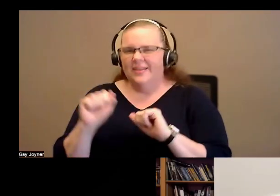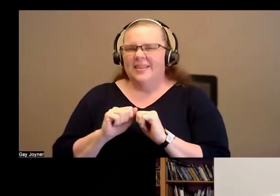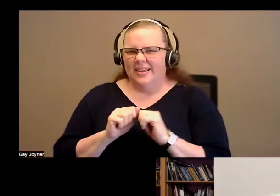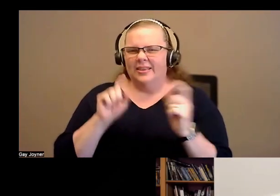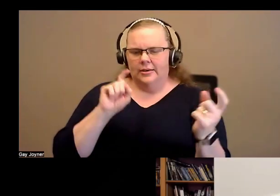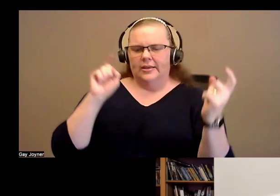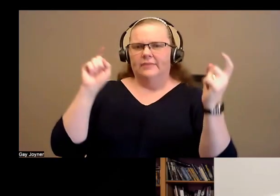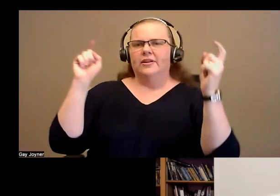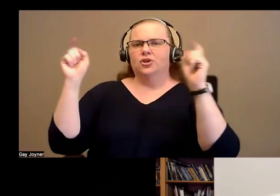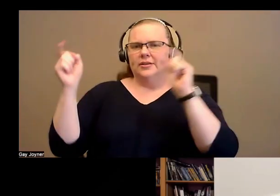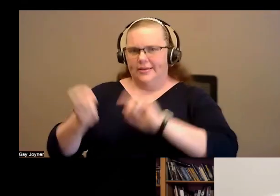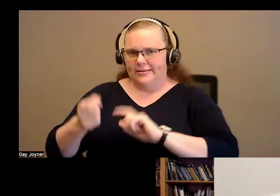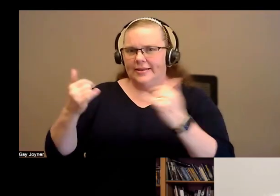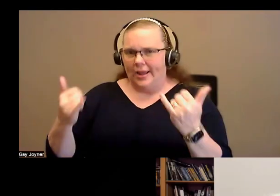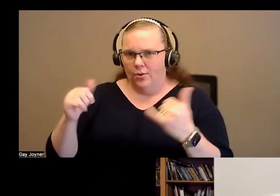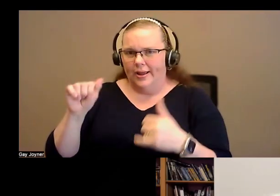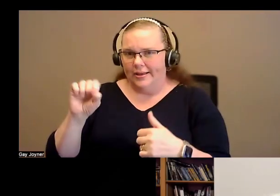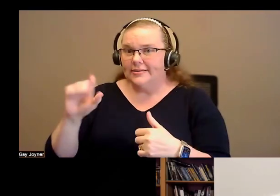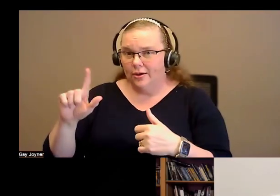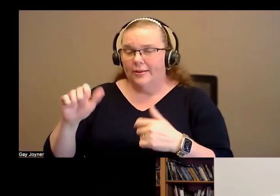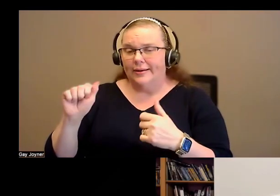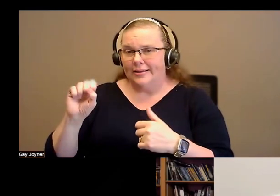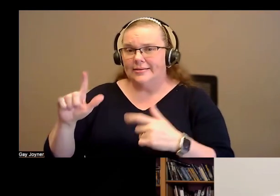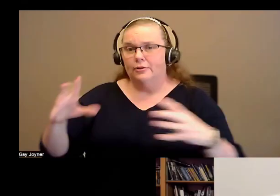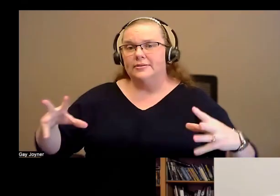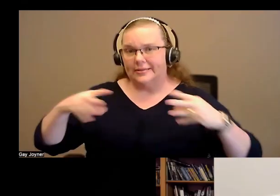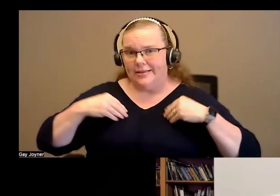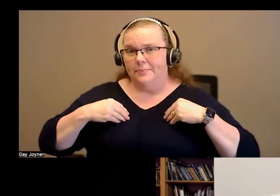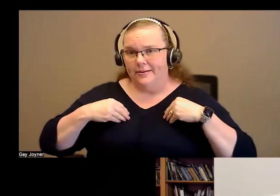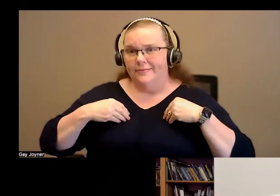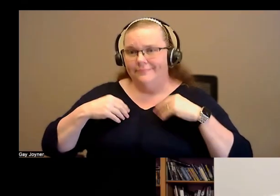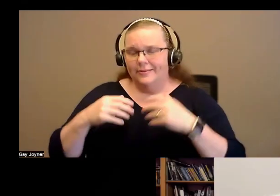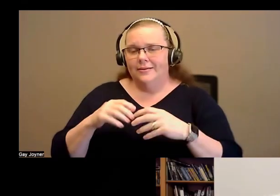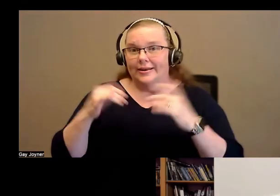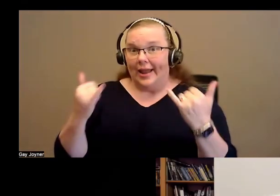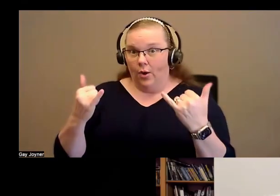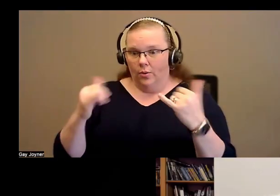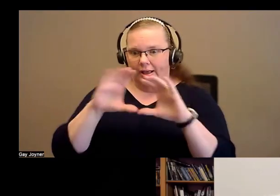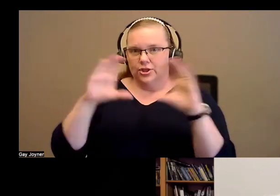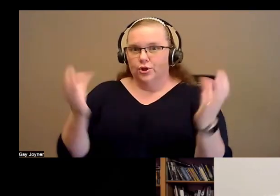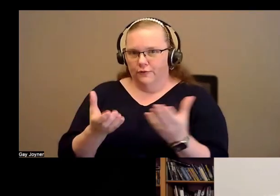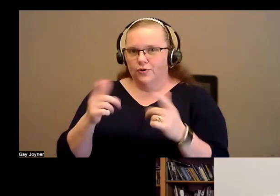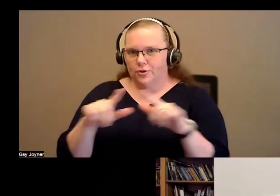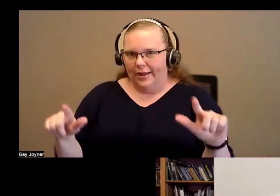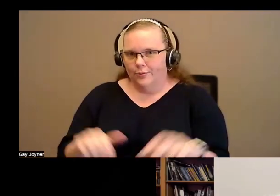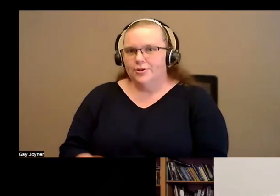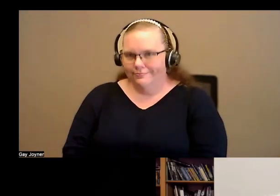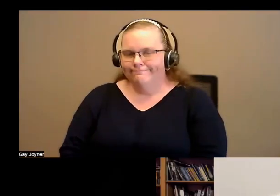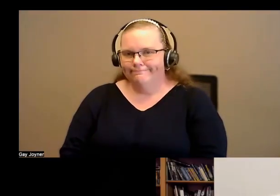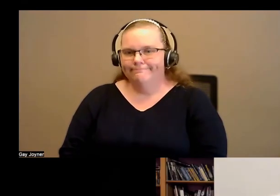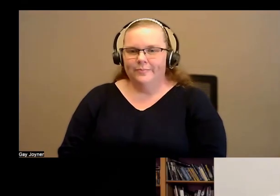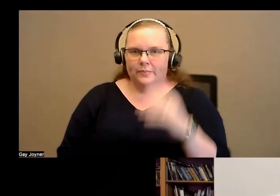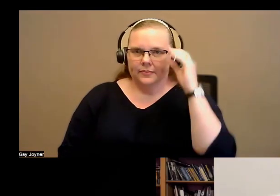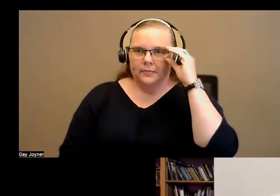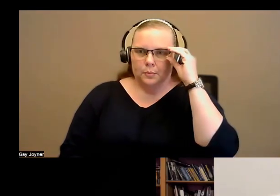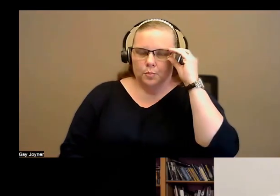time. And then eventually it is now ASL, and ASL is accepted now as a universal language. Mm.